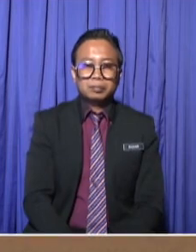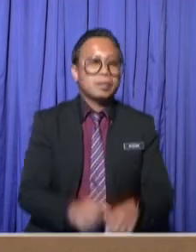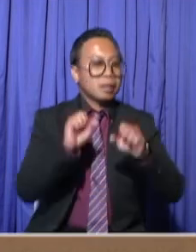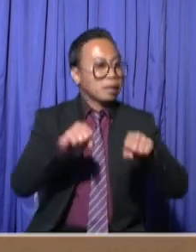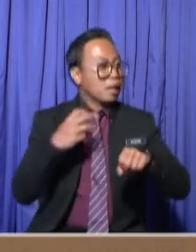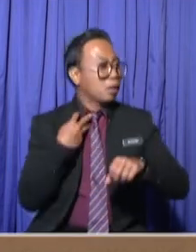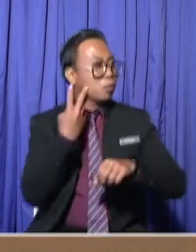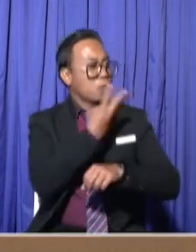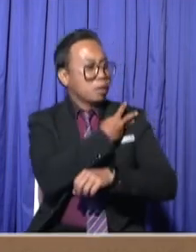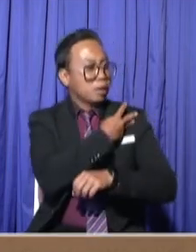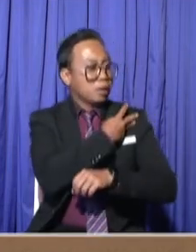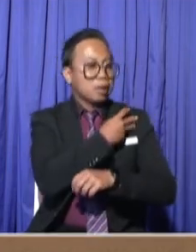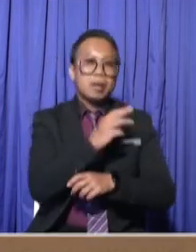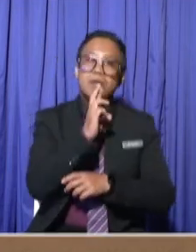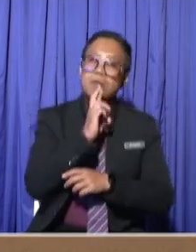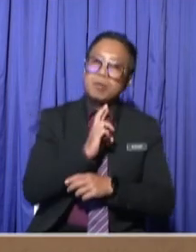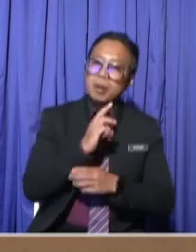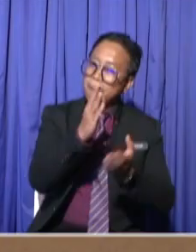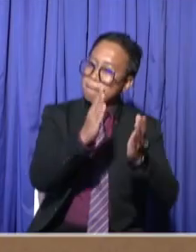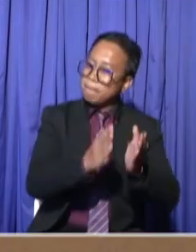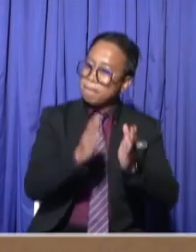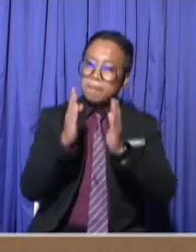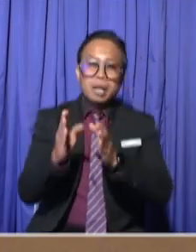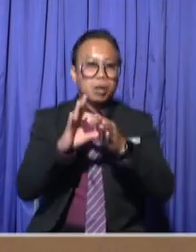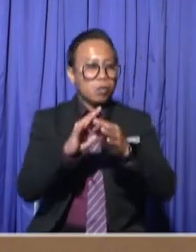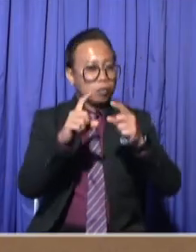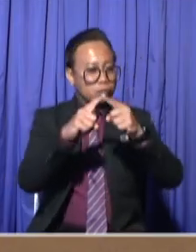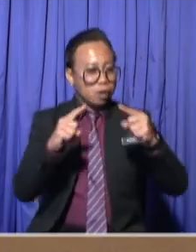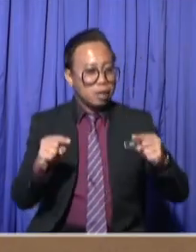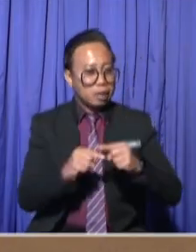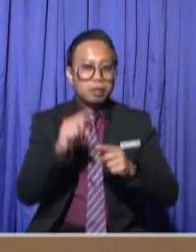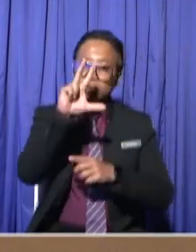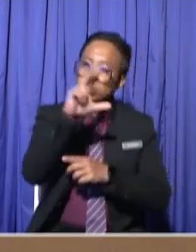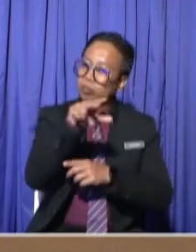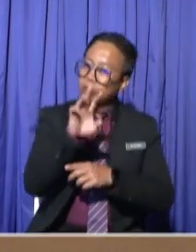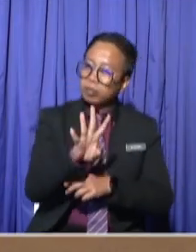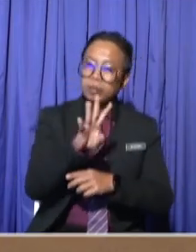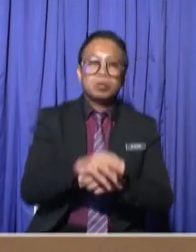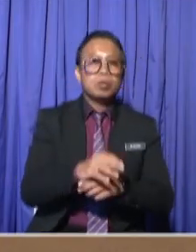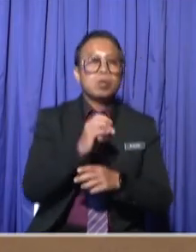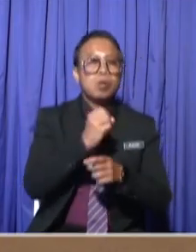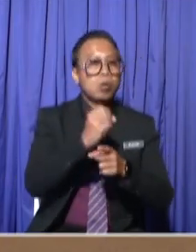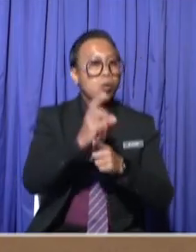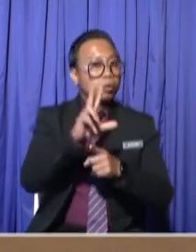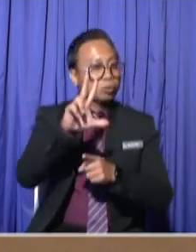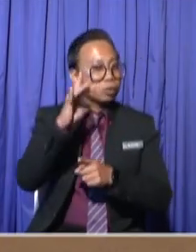Can we consider the red parts of the triangle as 3/4 or